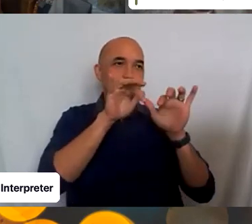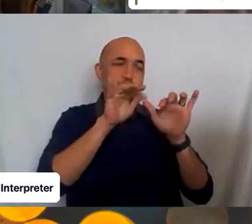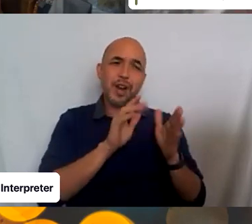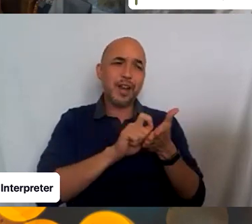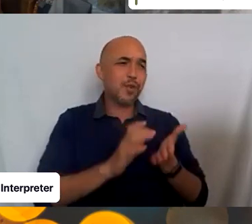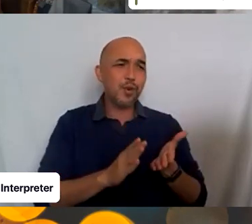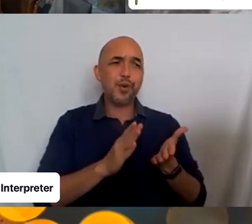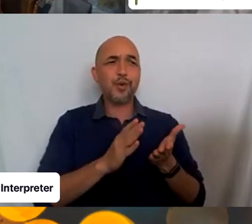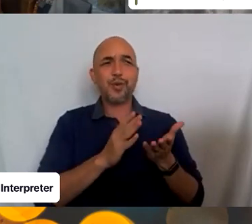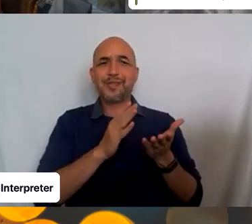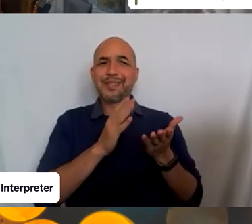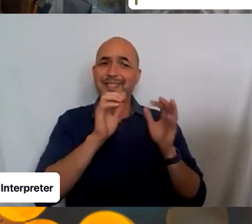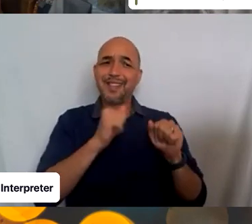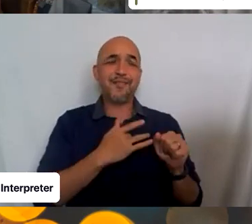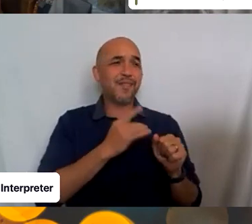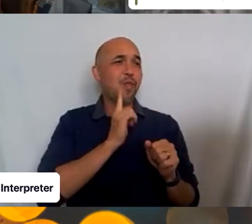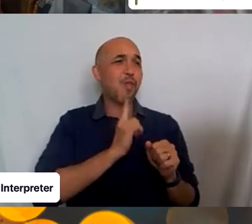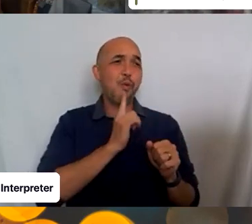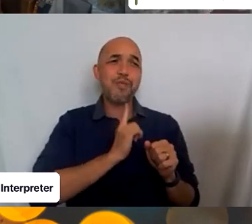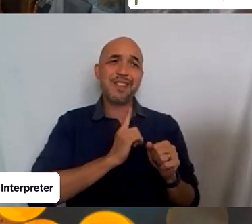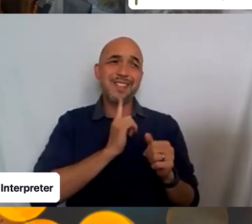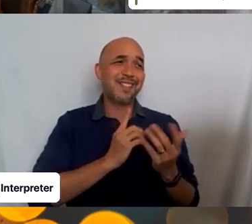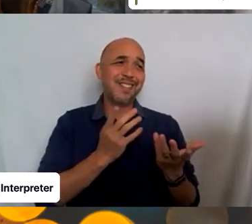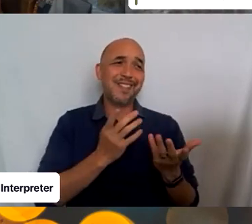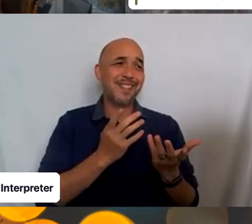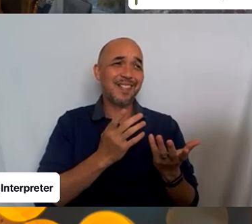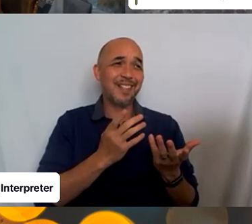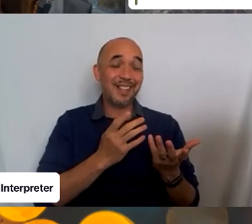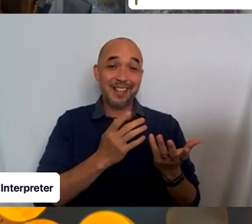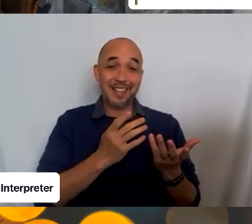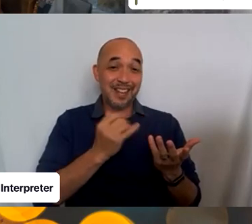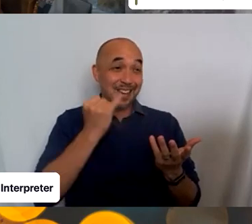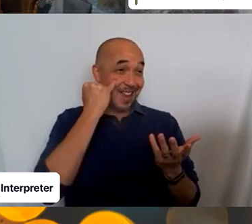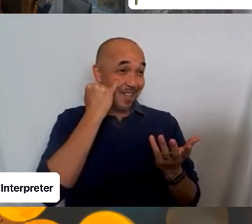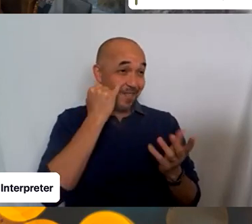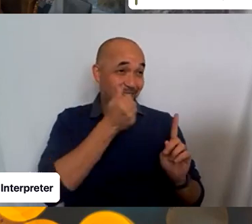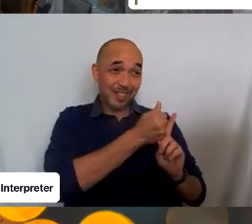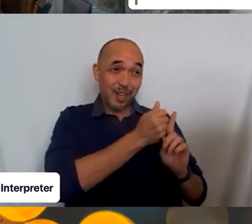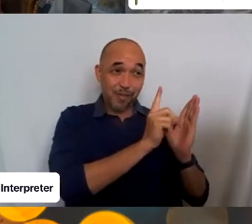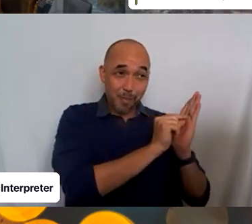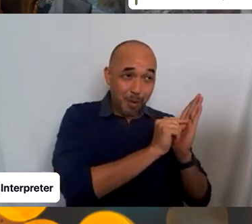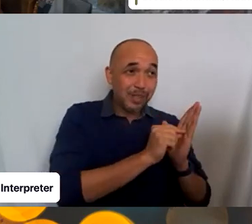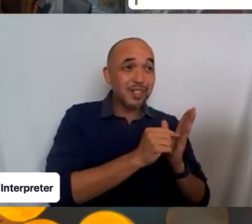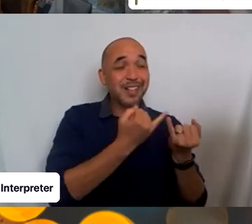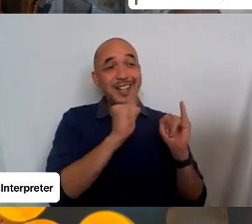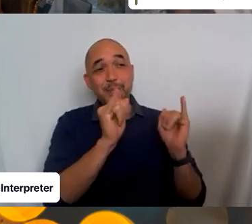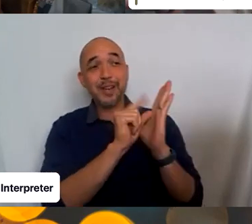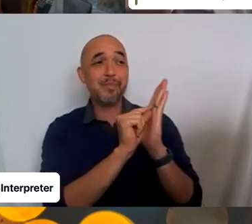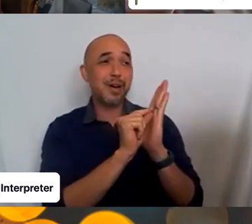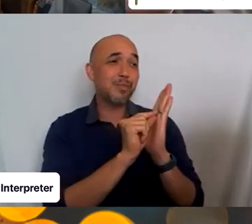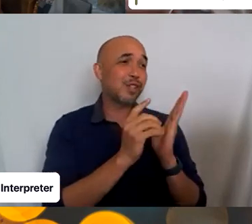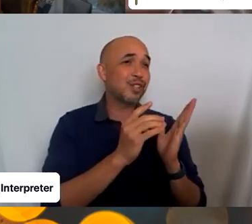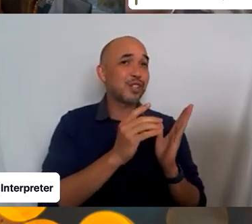author, kind of going through the trenches of trying to, even if you're if you're self-published, indie published,